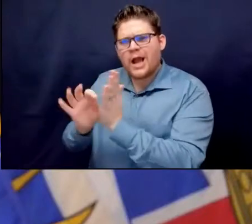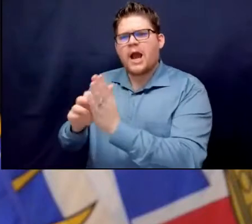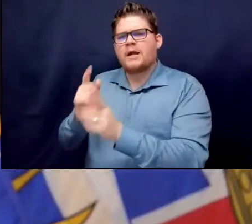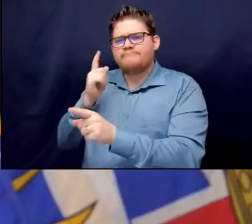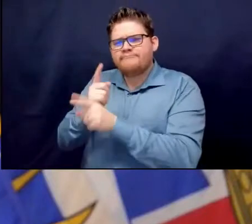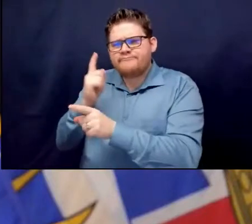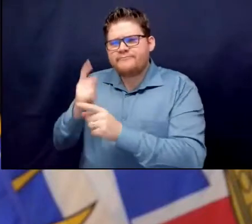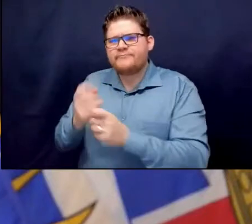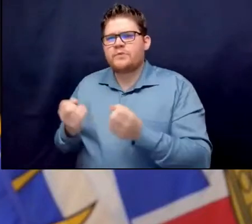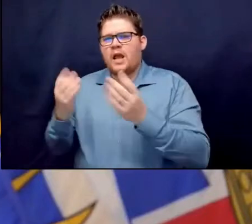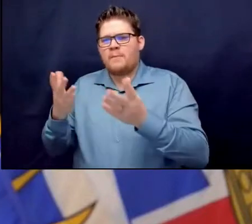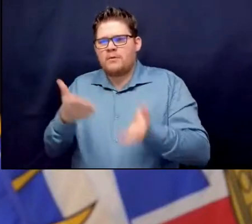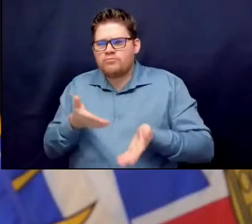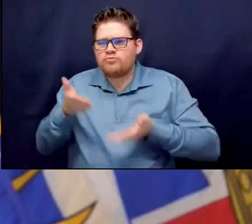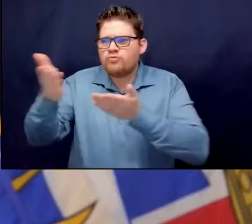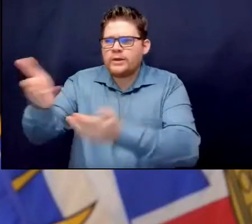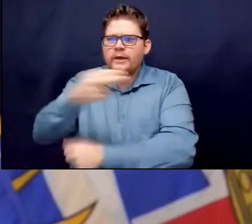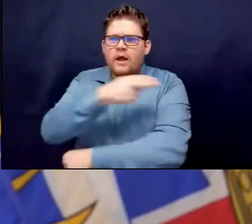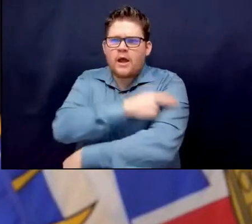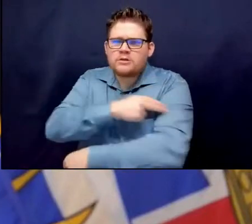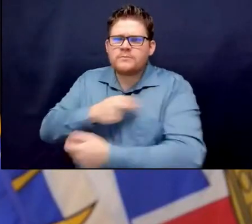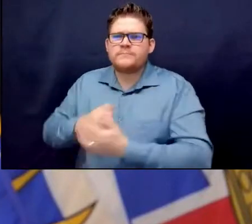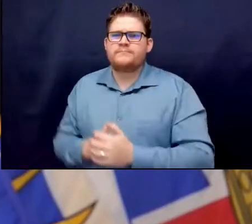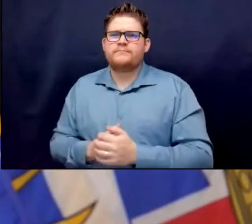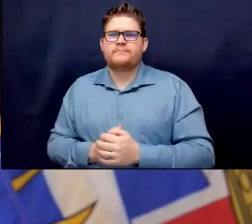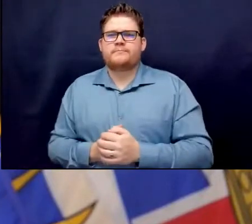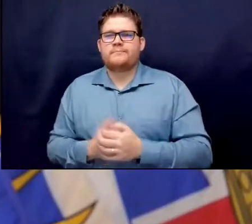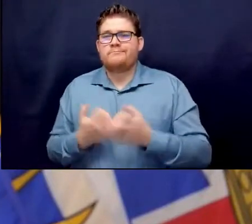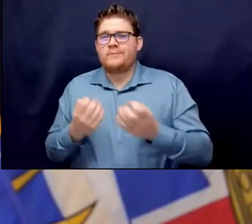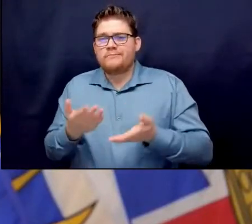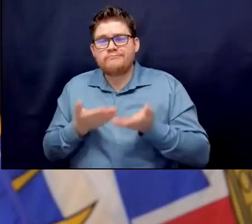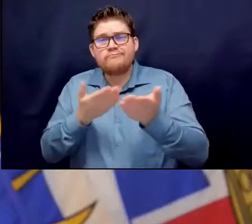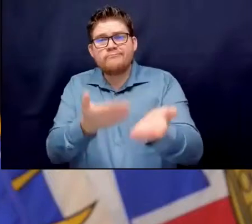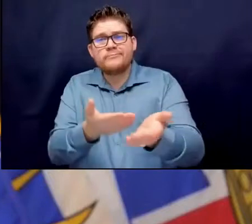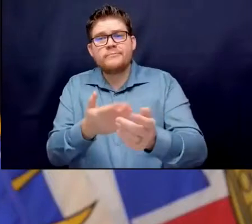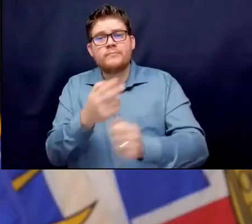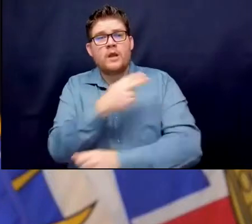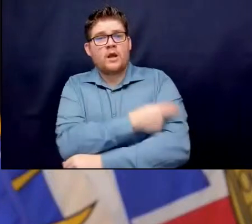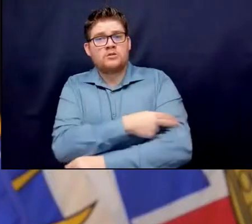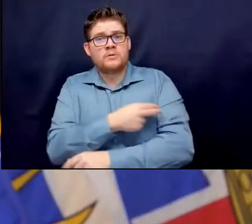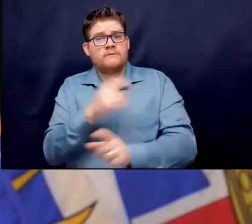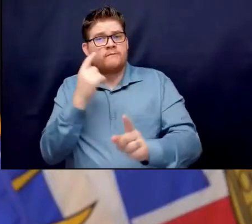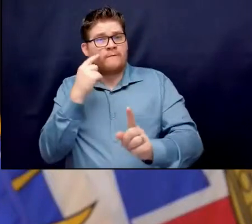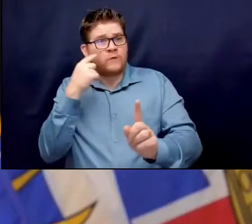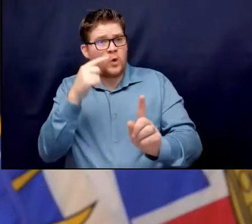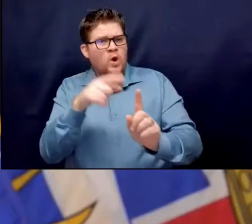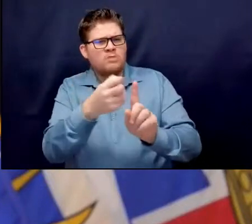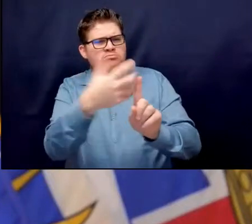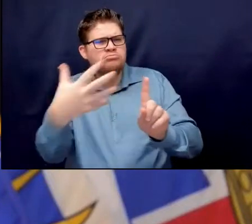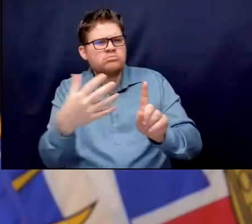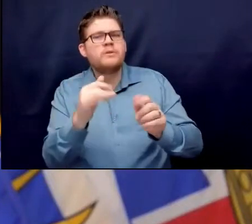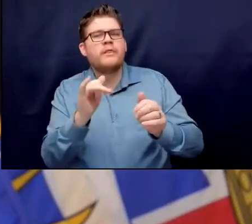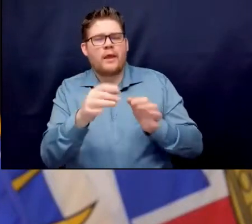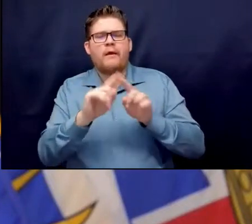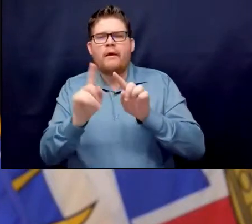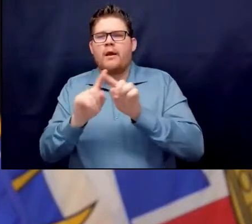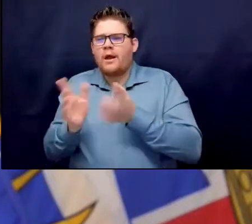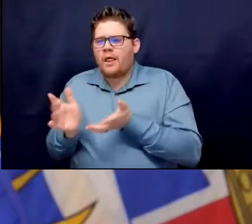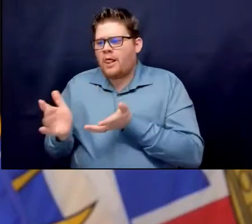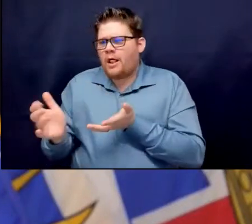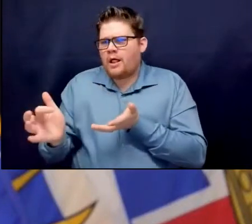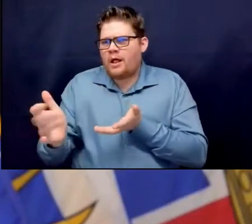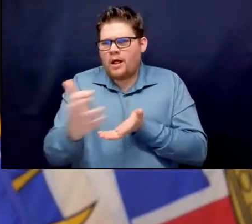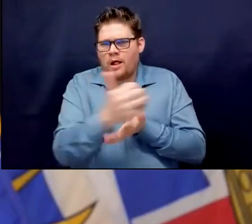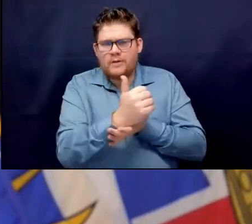can have a pretty good estimate of transmission rates in the community, an estimate. We also have a pretty